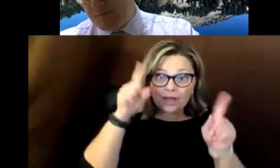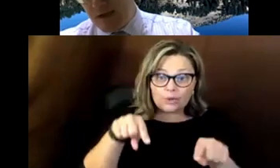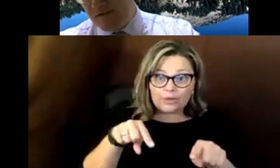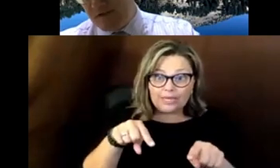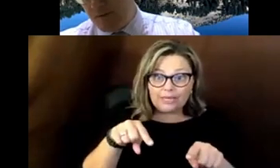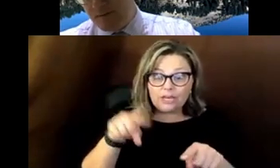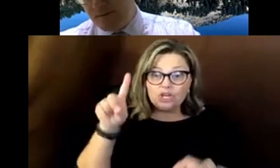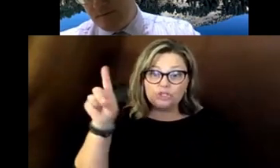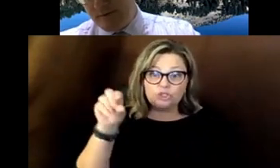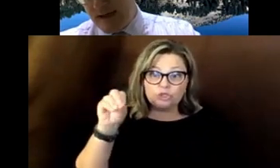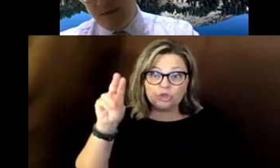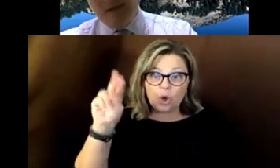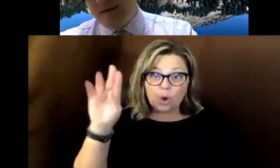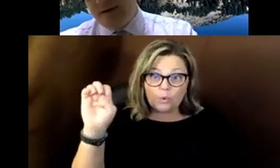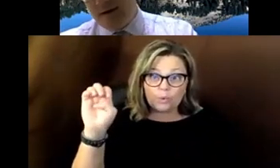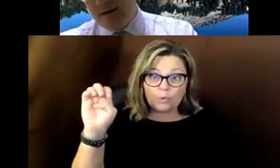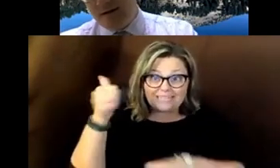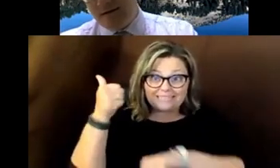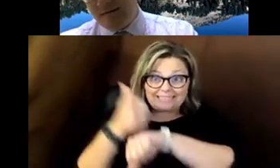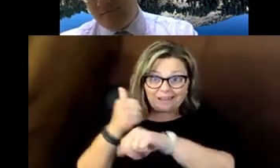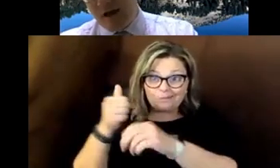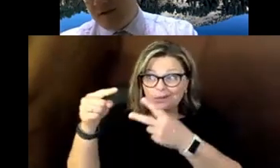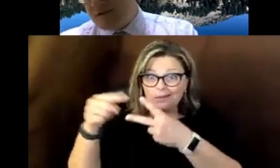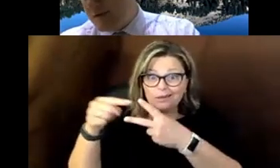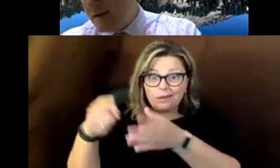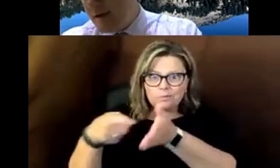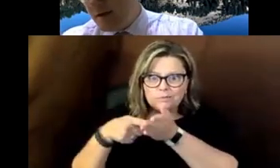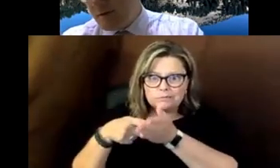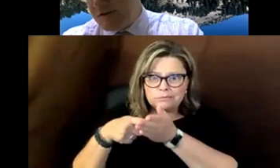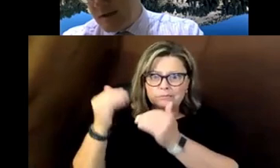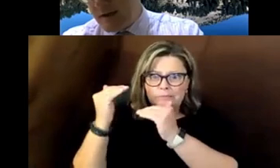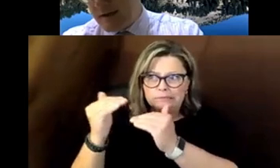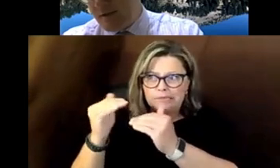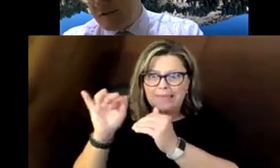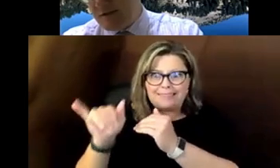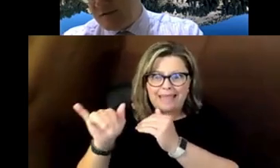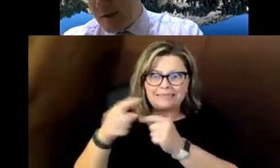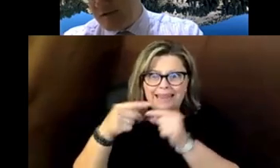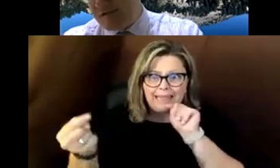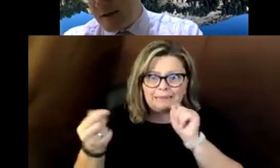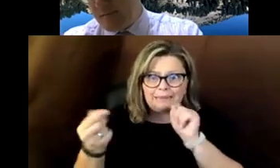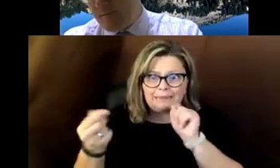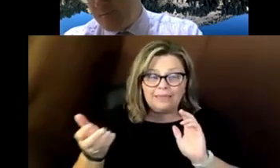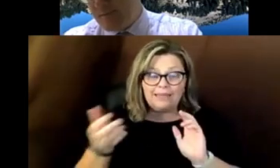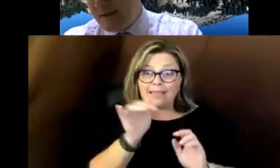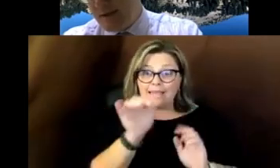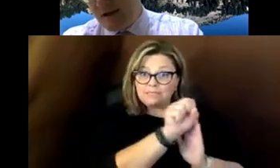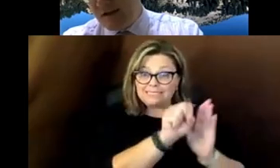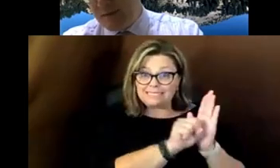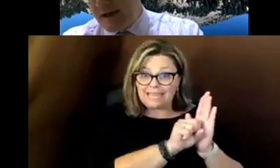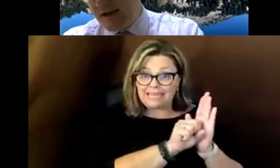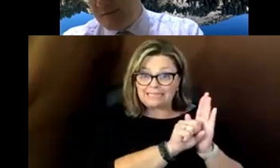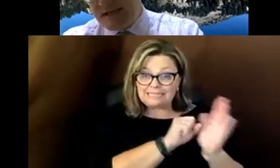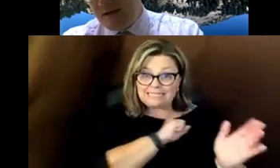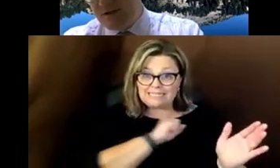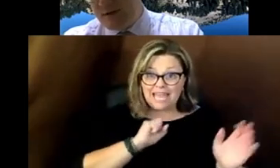has become its own enemy of housing issues. And so in the state right now, the Senate just passed